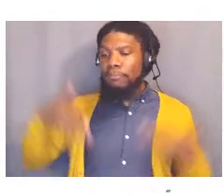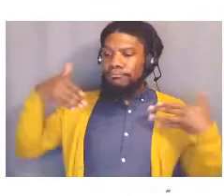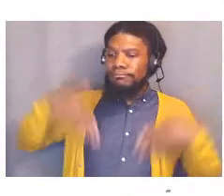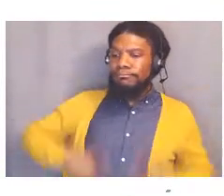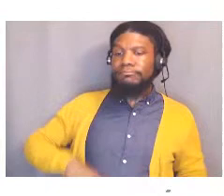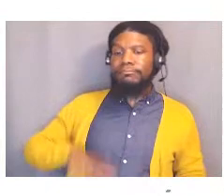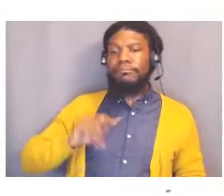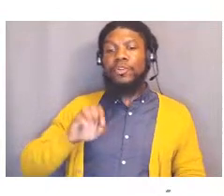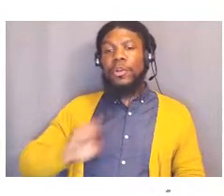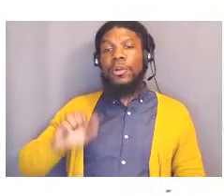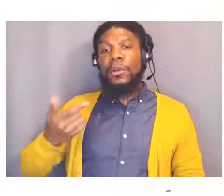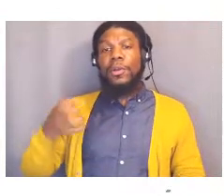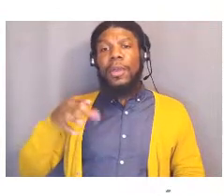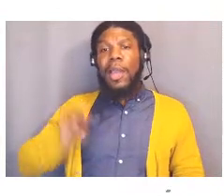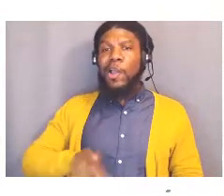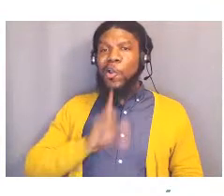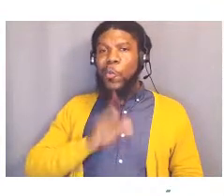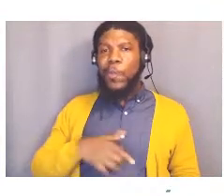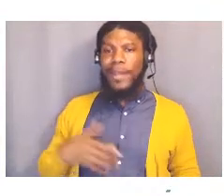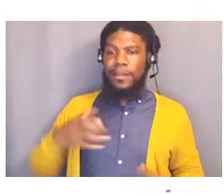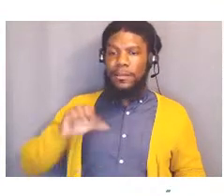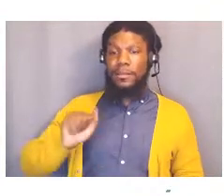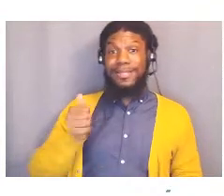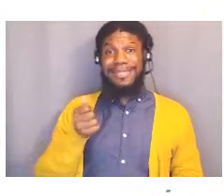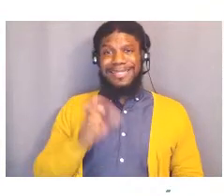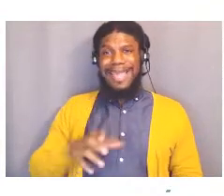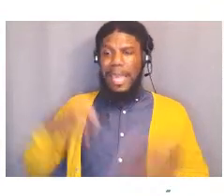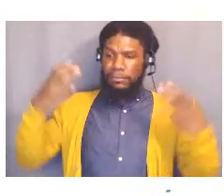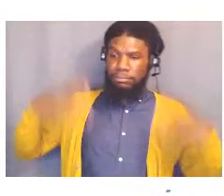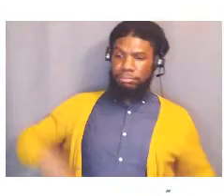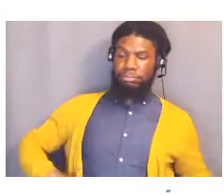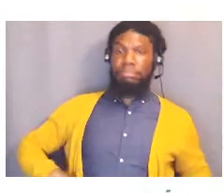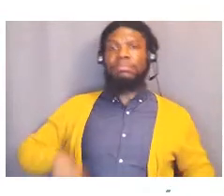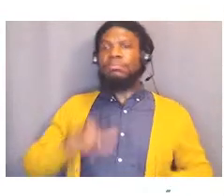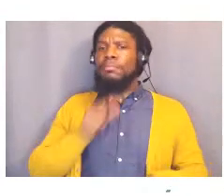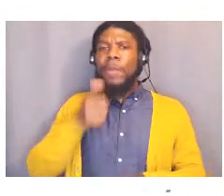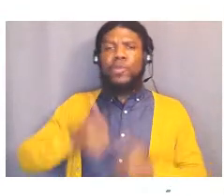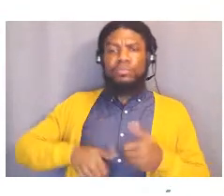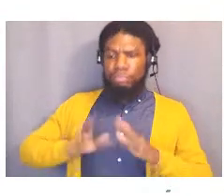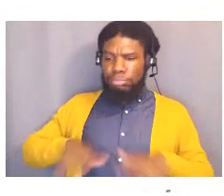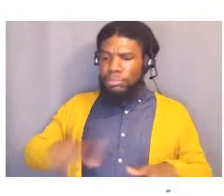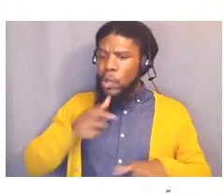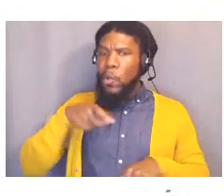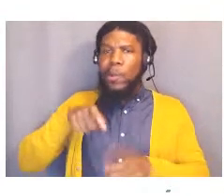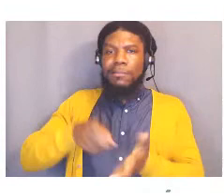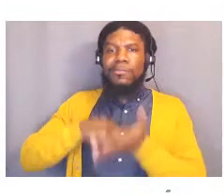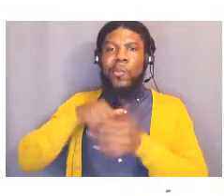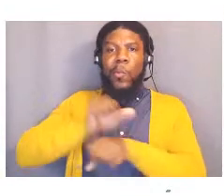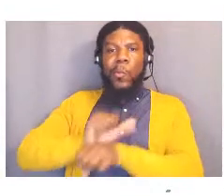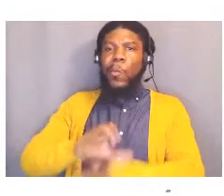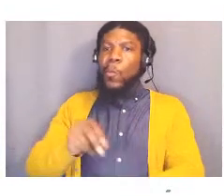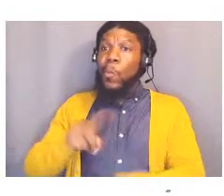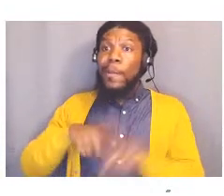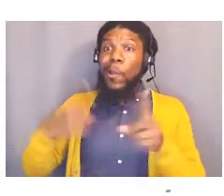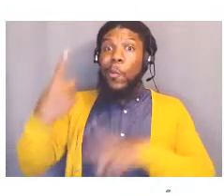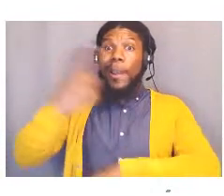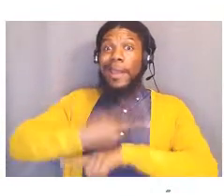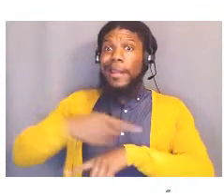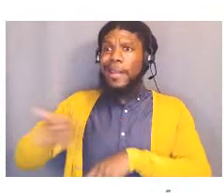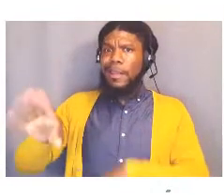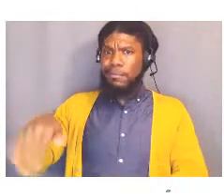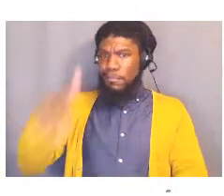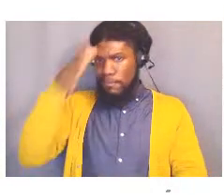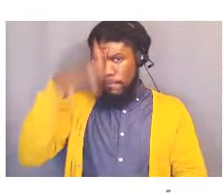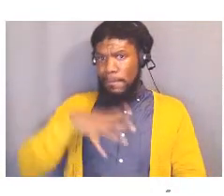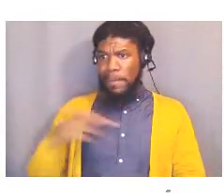burlap sack. And the children didn't have to work, almost. But I tell you this, one day Mr. Brodus come up and tell me he was